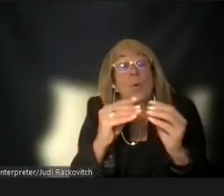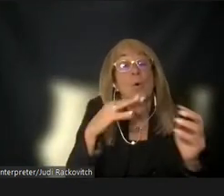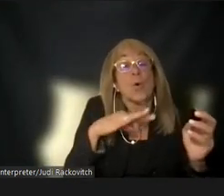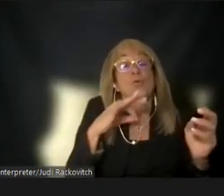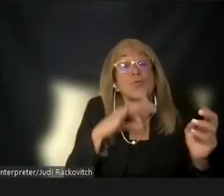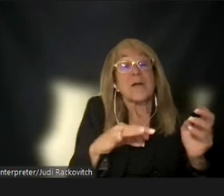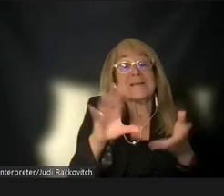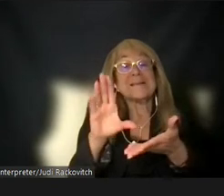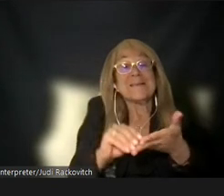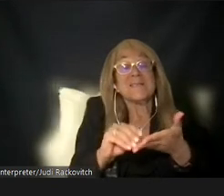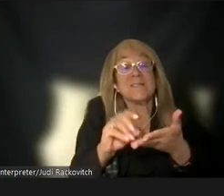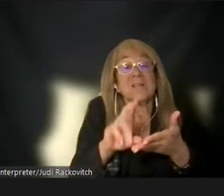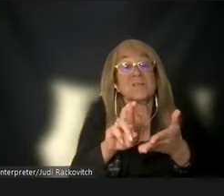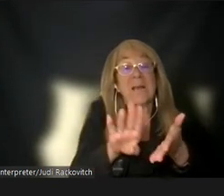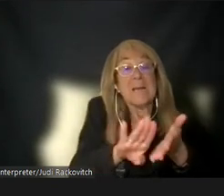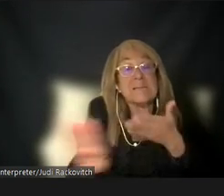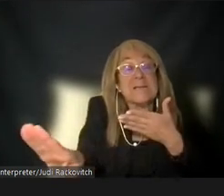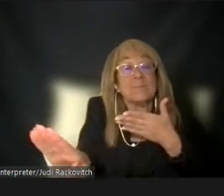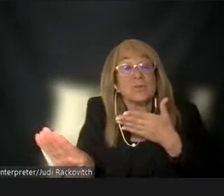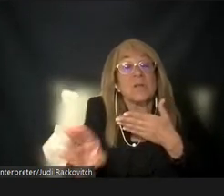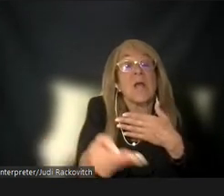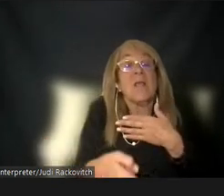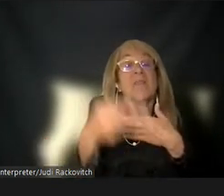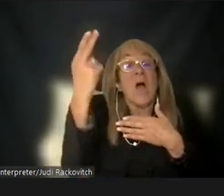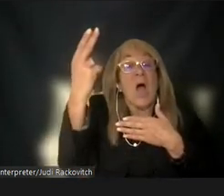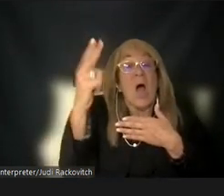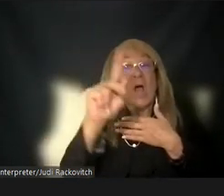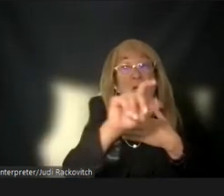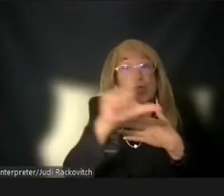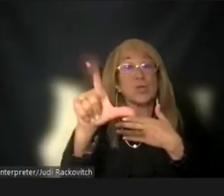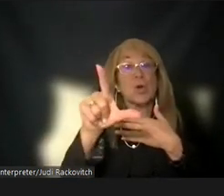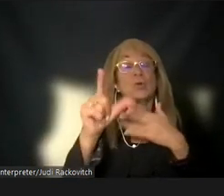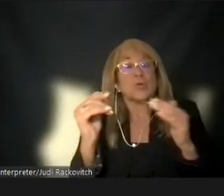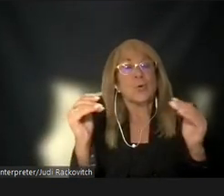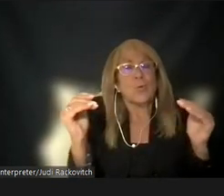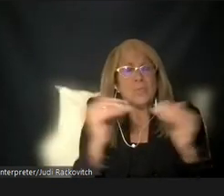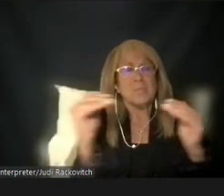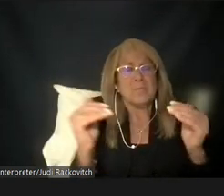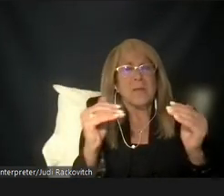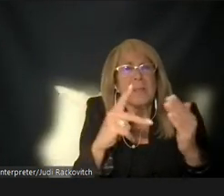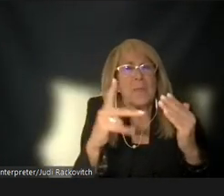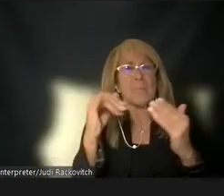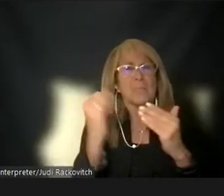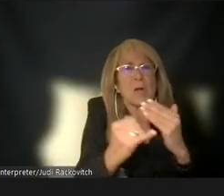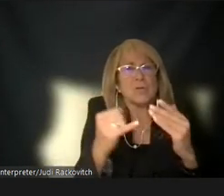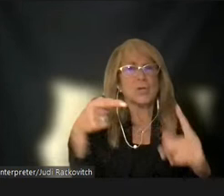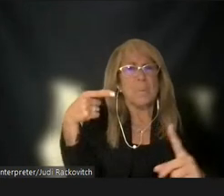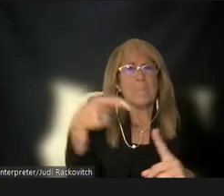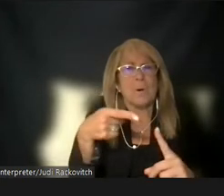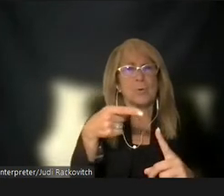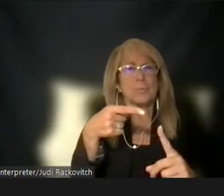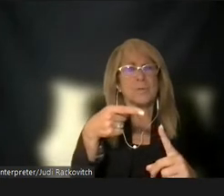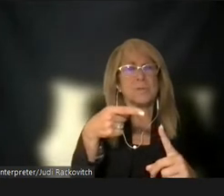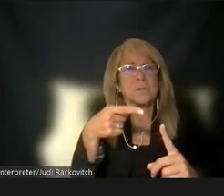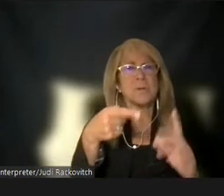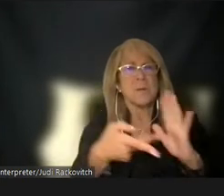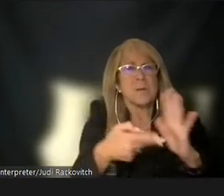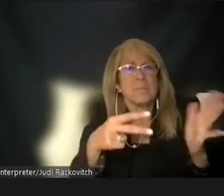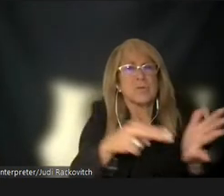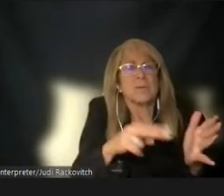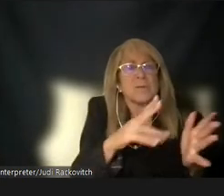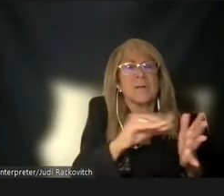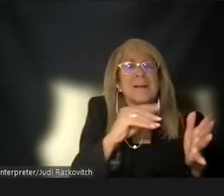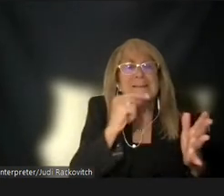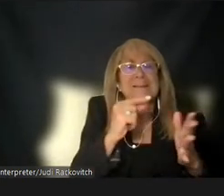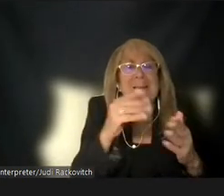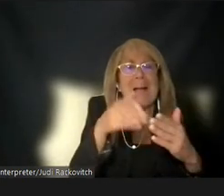and or exemptions that are given, the higher the toll must be in order to meet the project's purpose, needs, and objectives. The modeling is not complete,